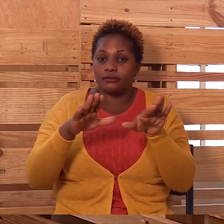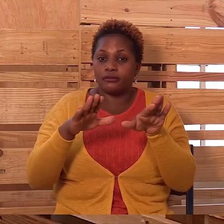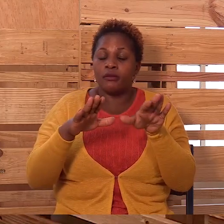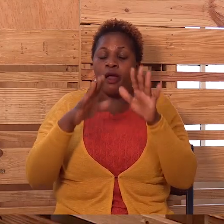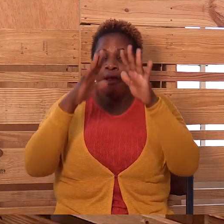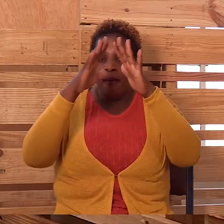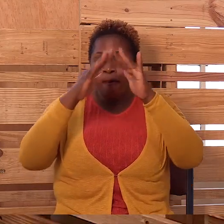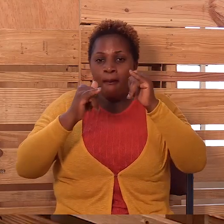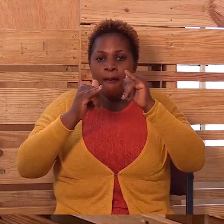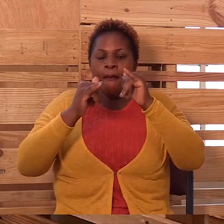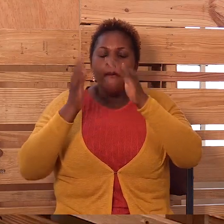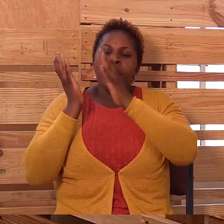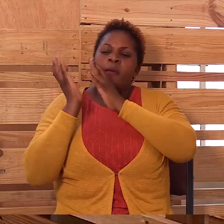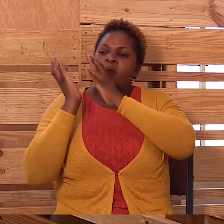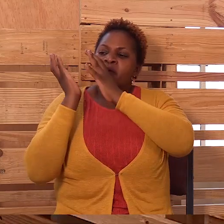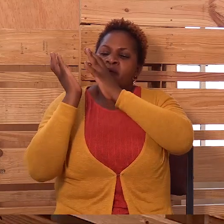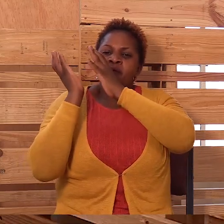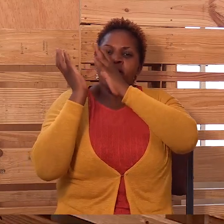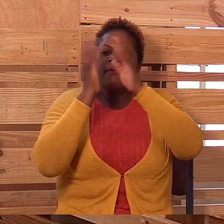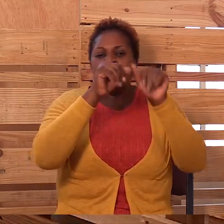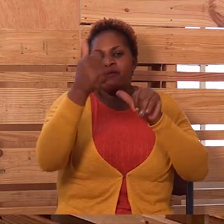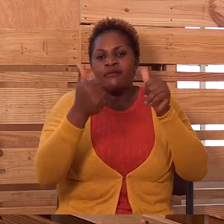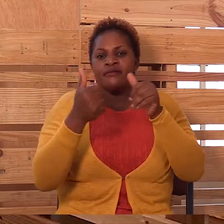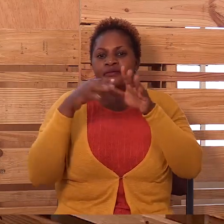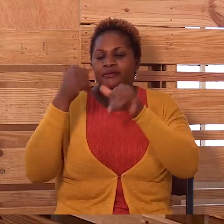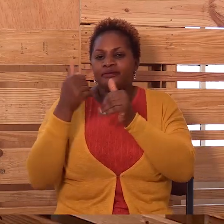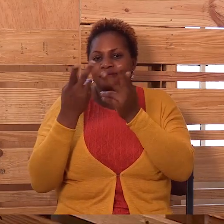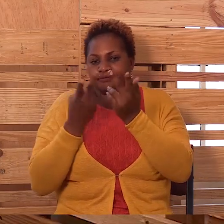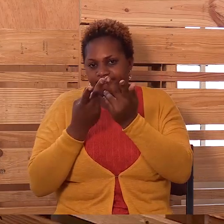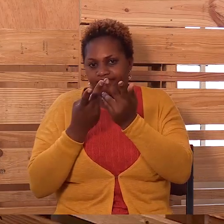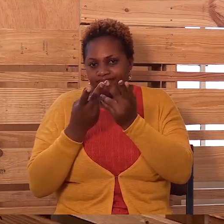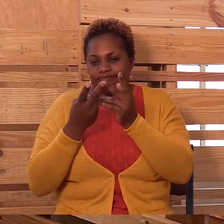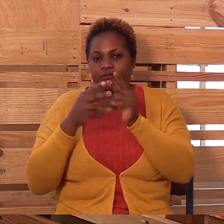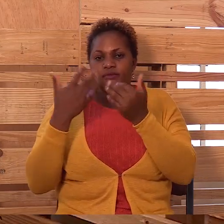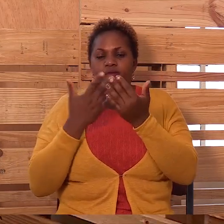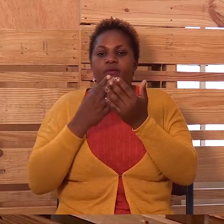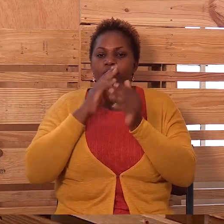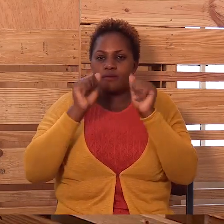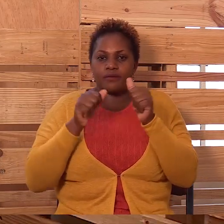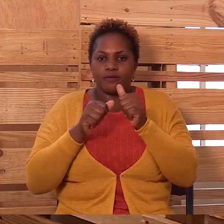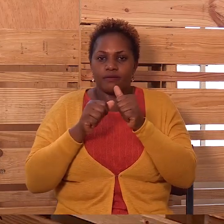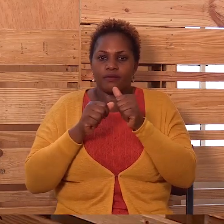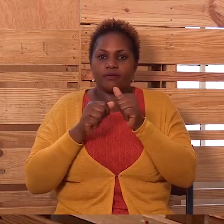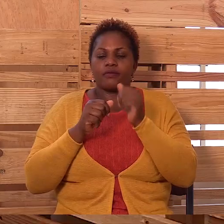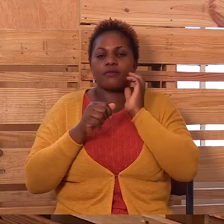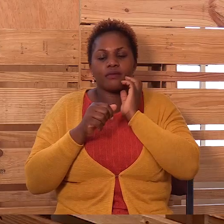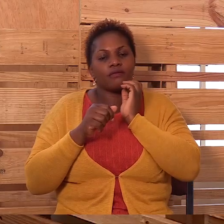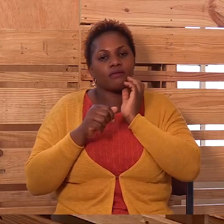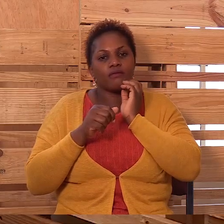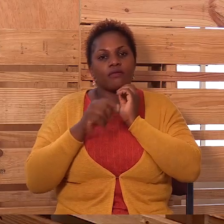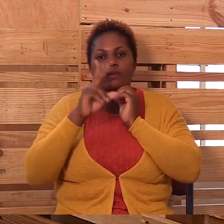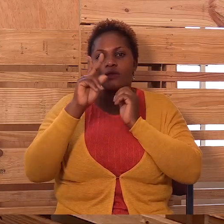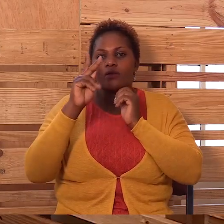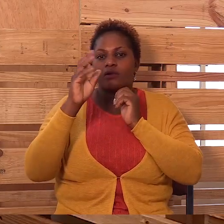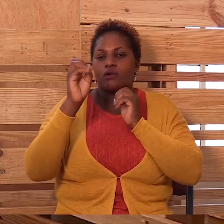wilderness, it would be in a tent, and they would carry it from one place to another, so that everywhere they were, they would be able to go to the house of